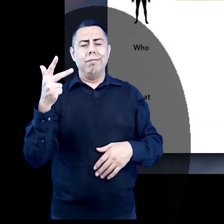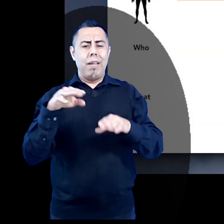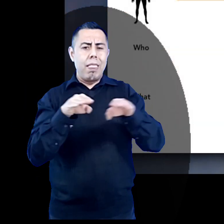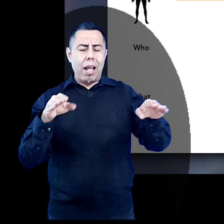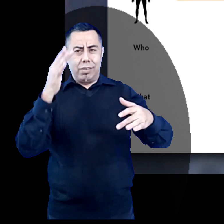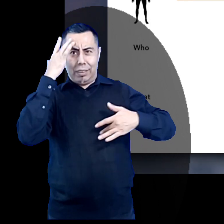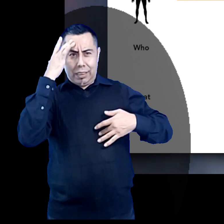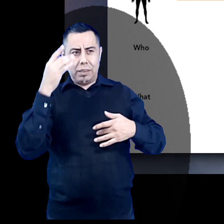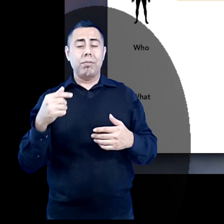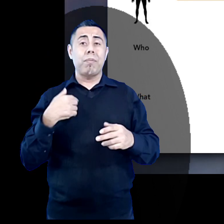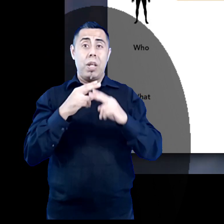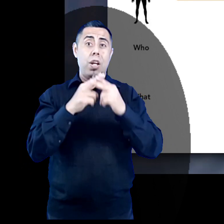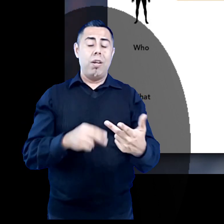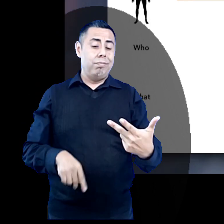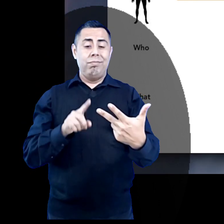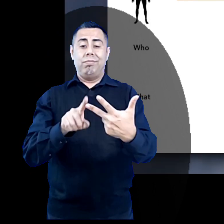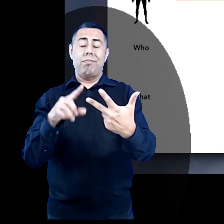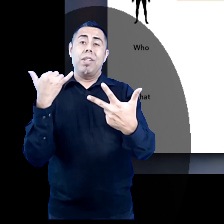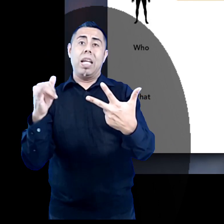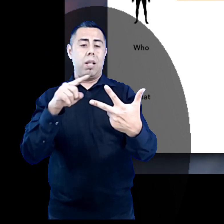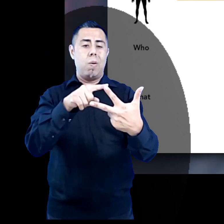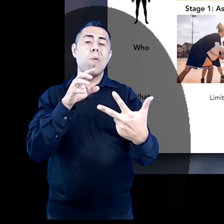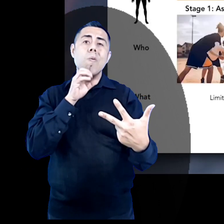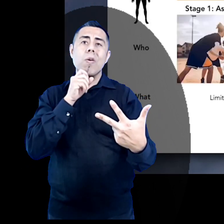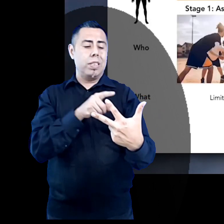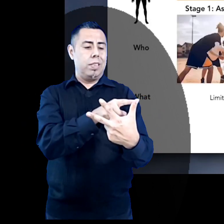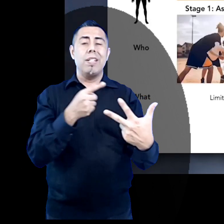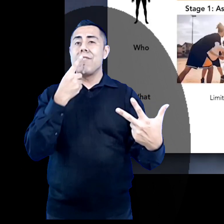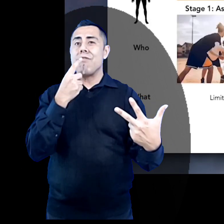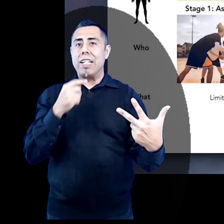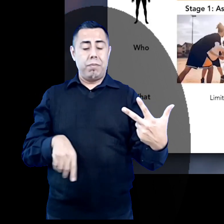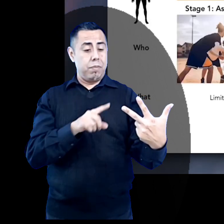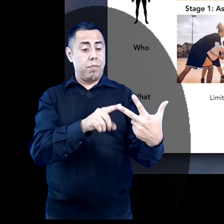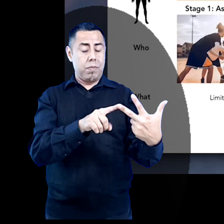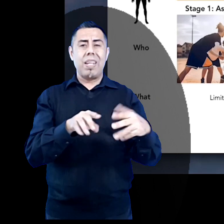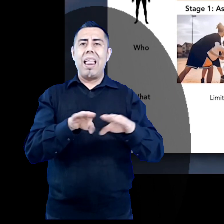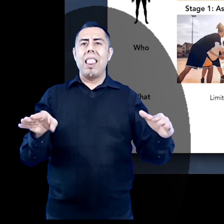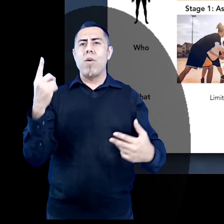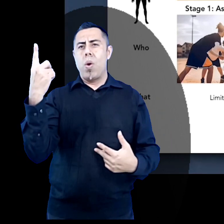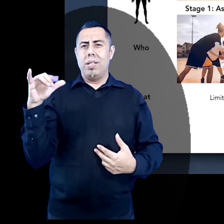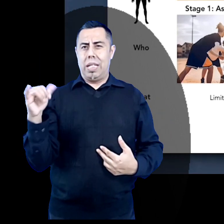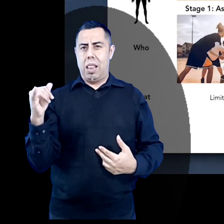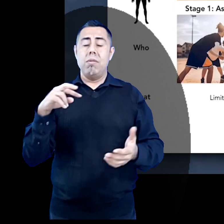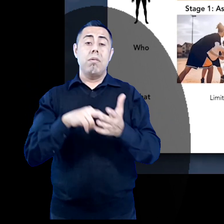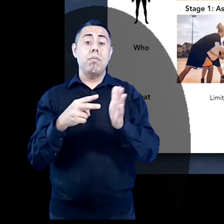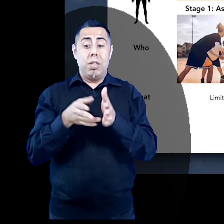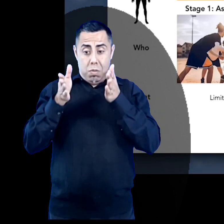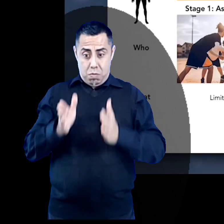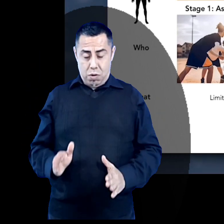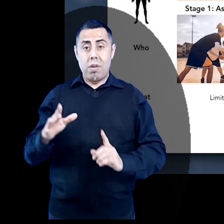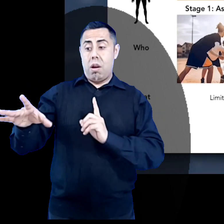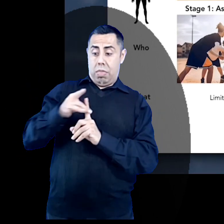this disease. We've termed yellow, orange, and red. In yellow, you have what I call stage 1, where patients, in fact,